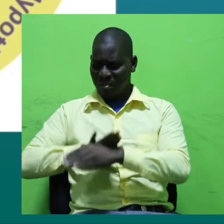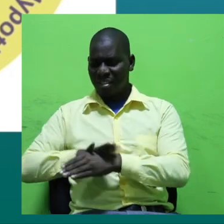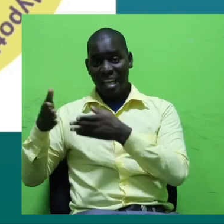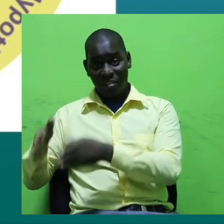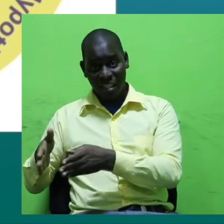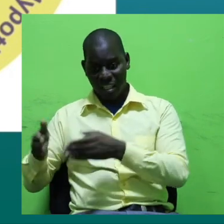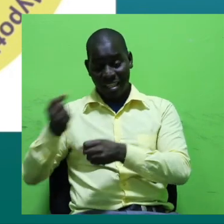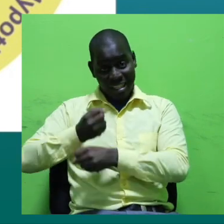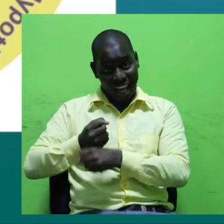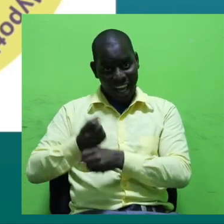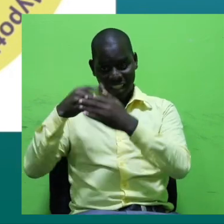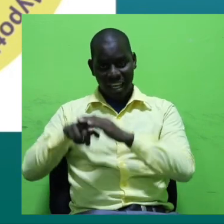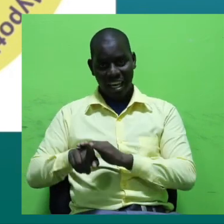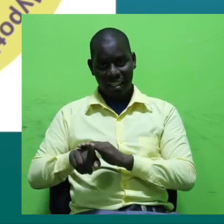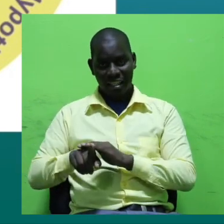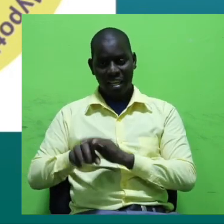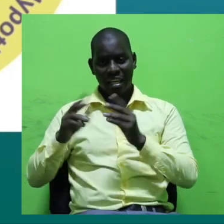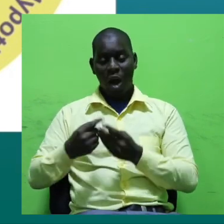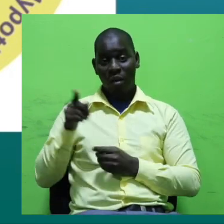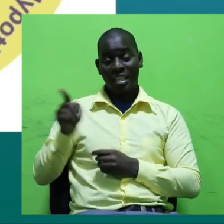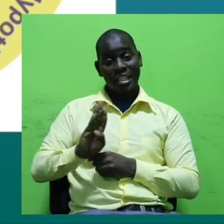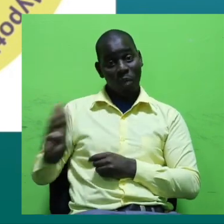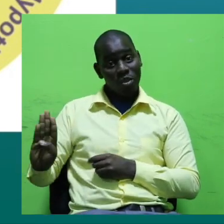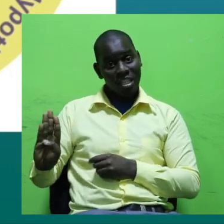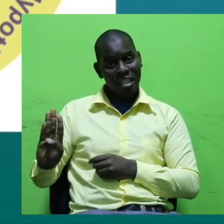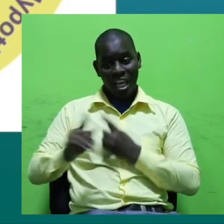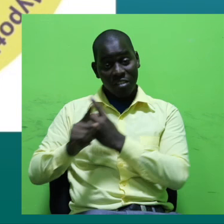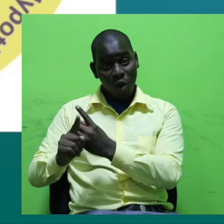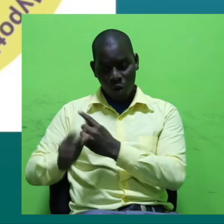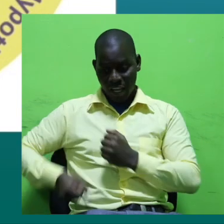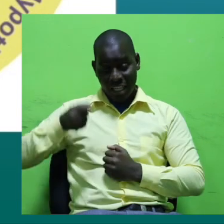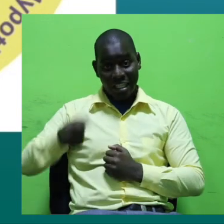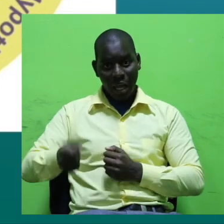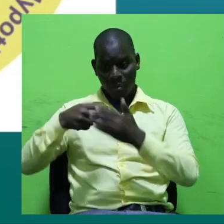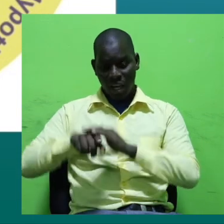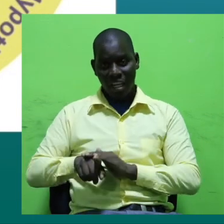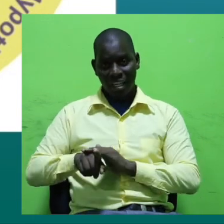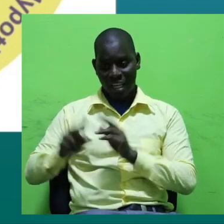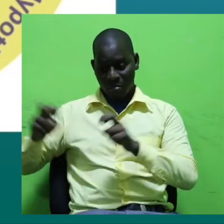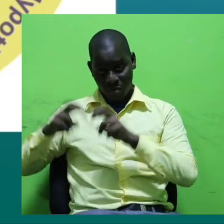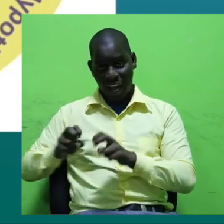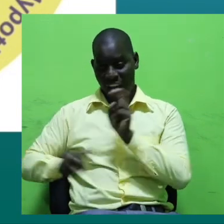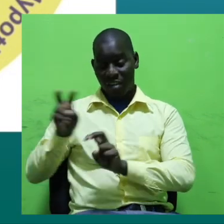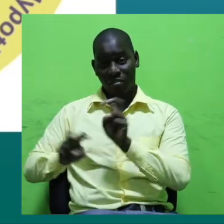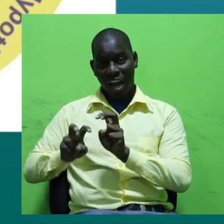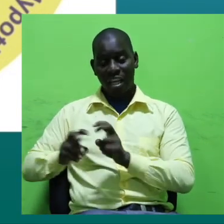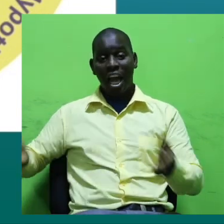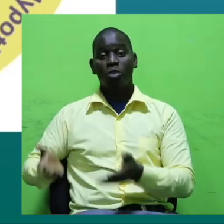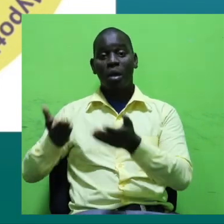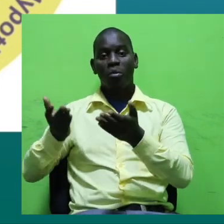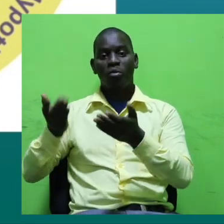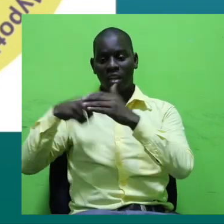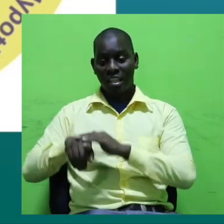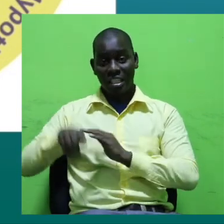to follow these steps in your experiments. And finally, you can prove and come with the new ideas and theories in